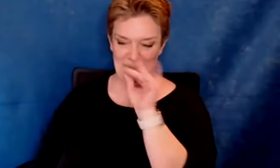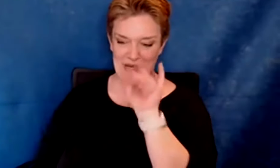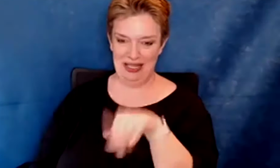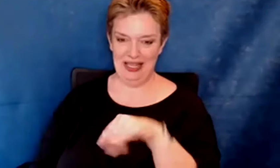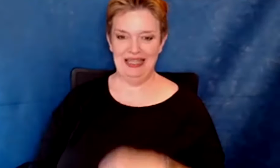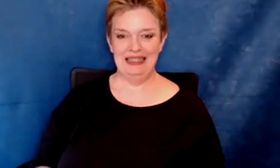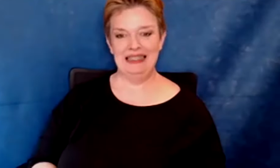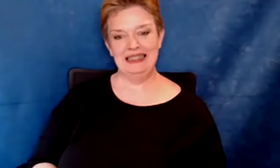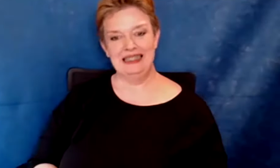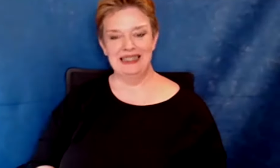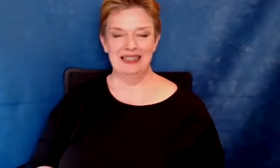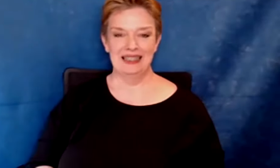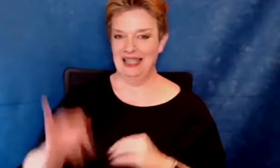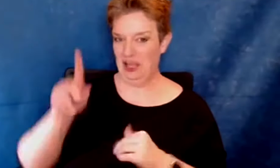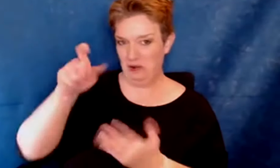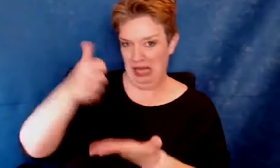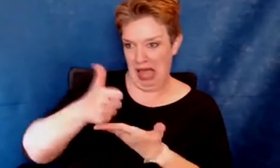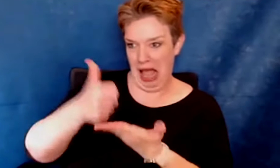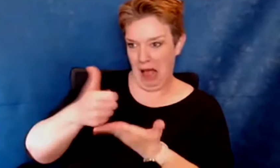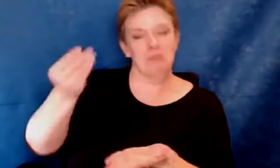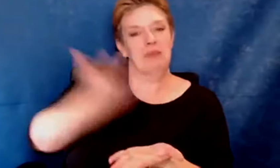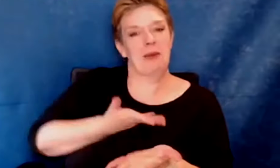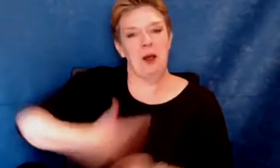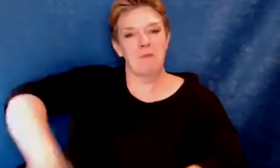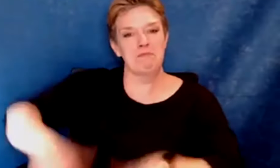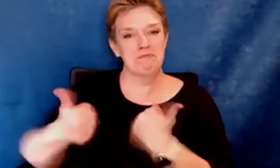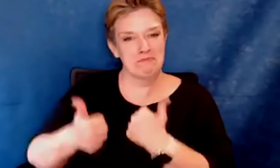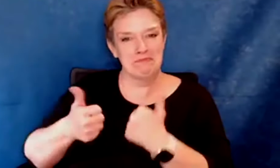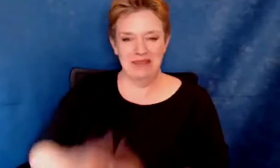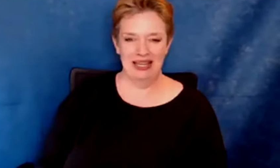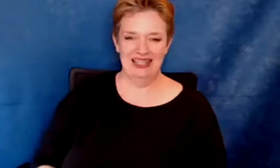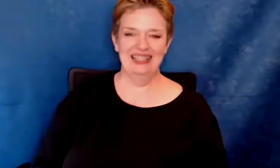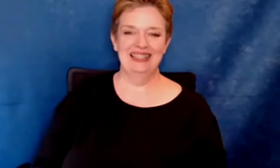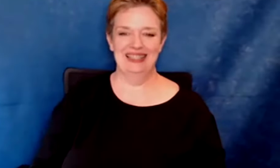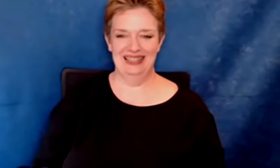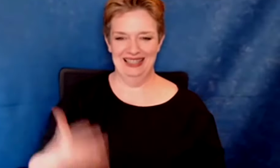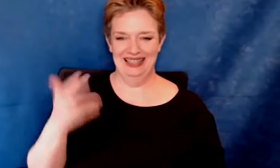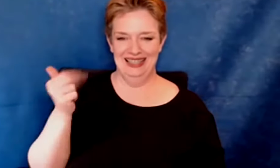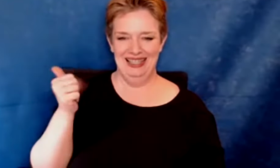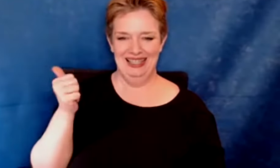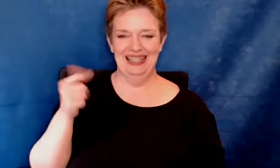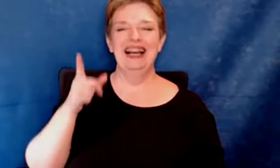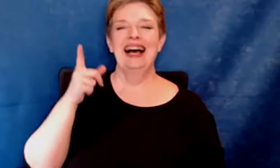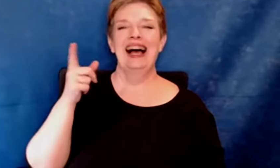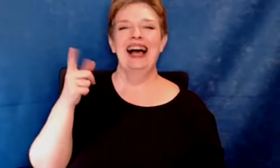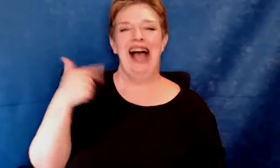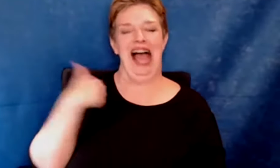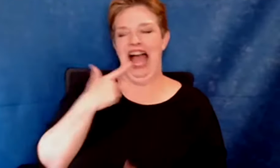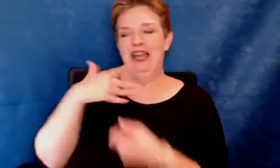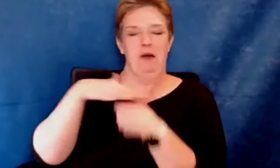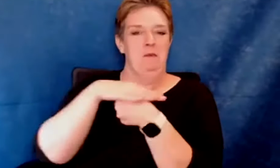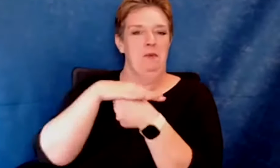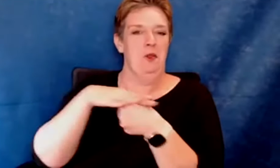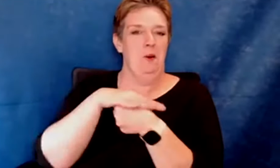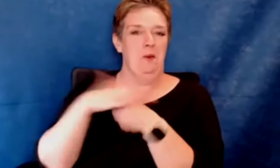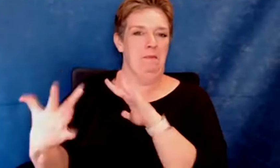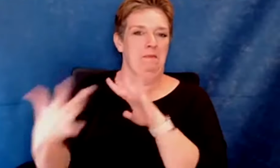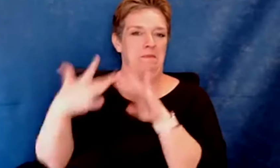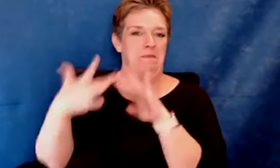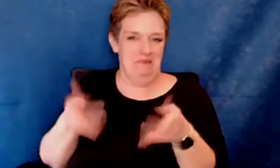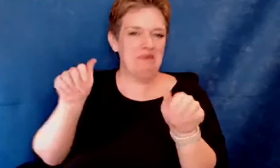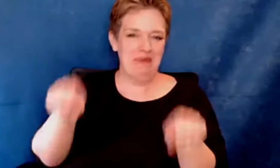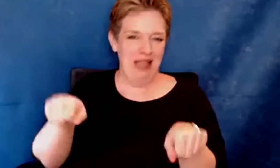if you need any help, let me know. I'm happy to be a local resource for you. Kind. But